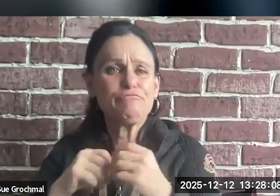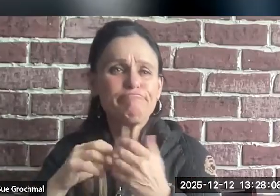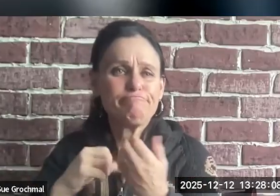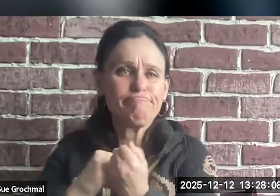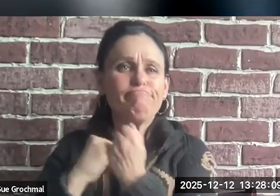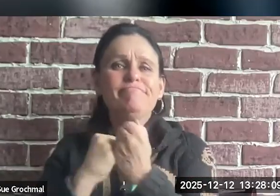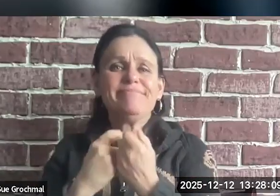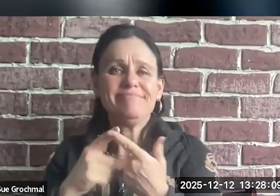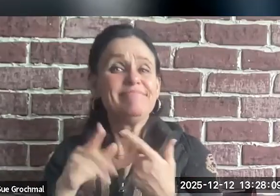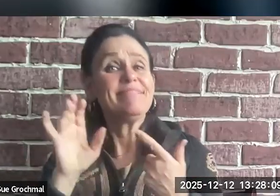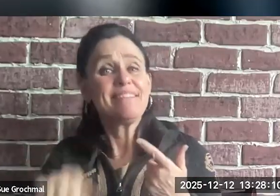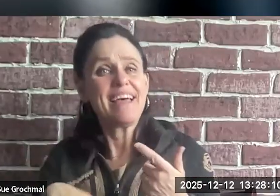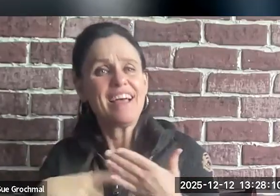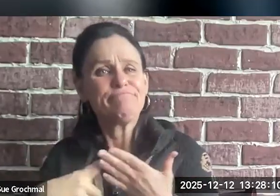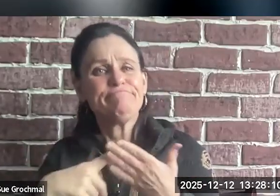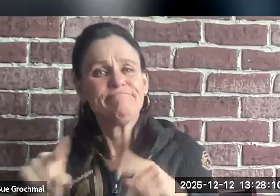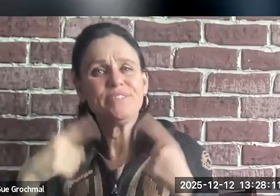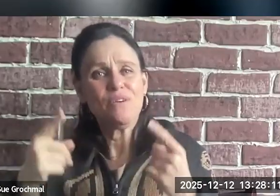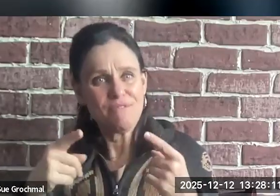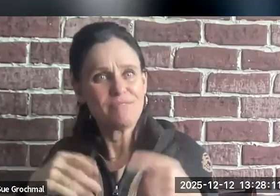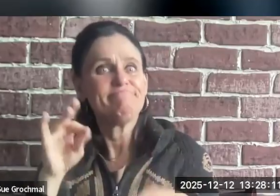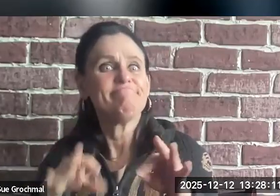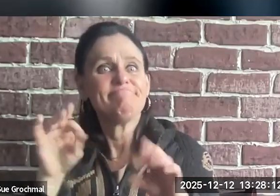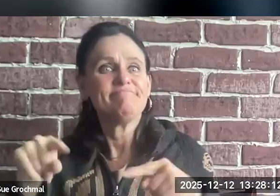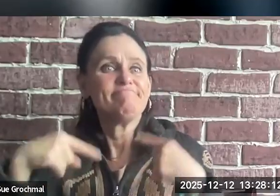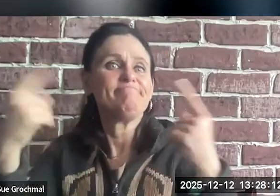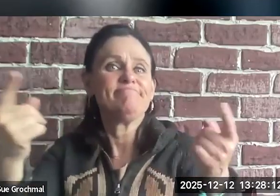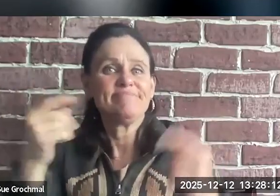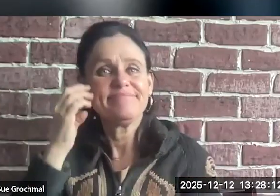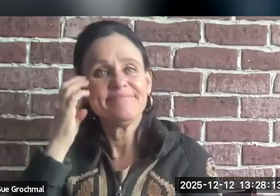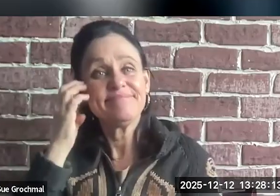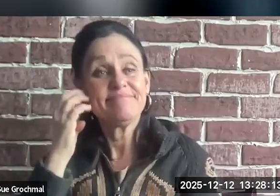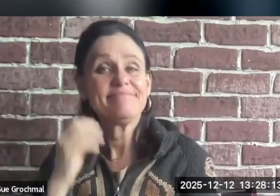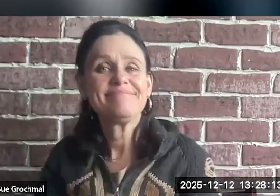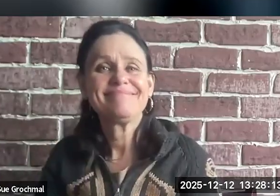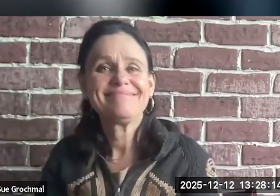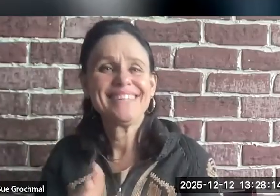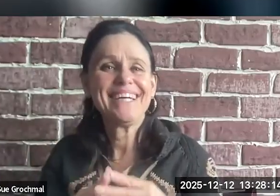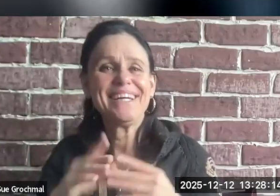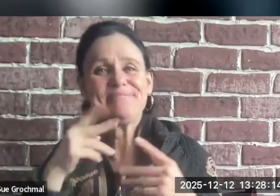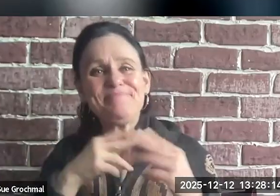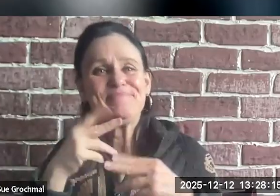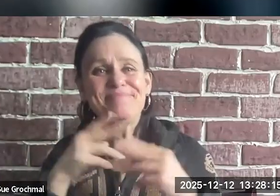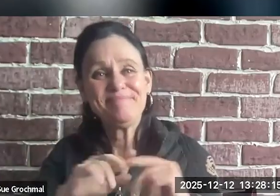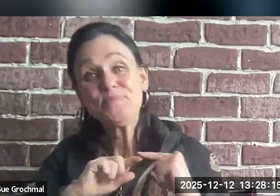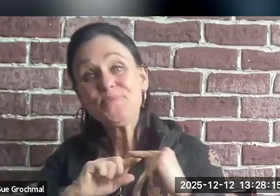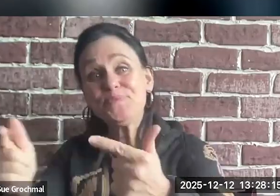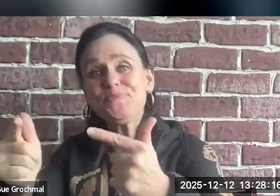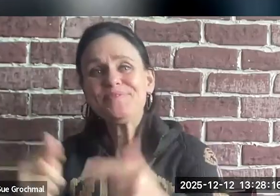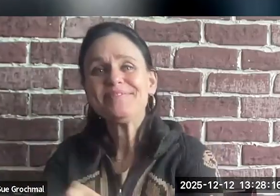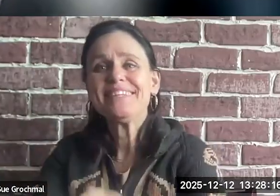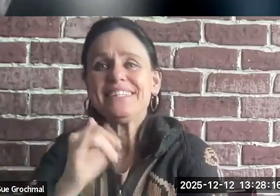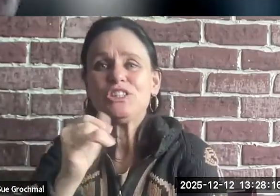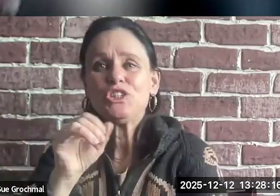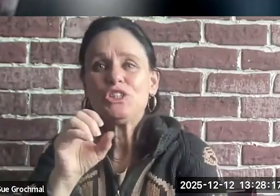in these past couple of years and continue on with this project. Okay, I'll stop now, and I'll pass it back to